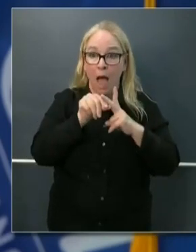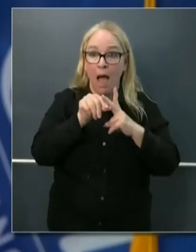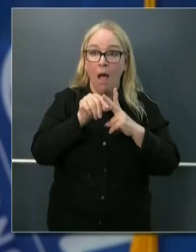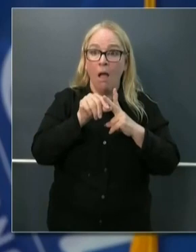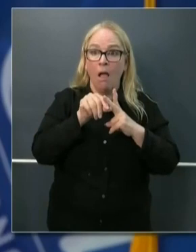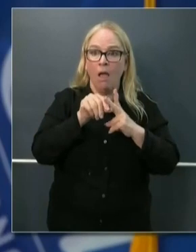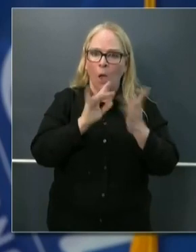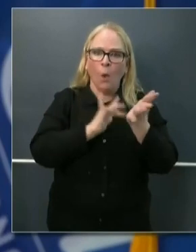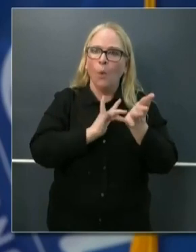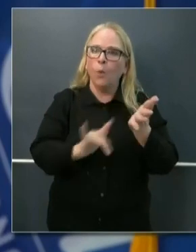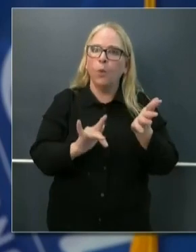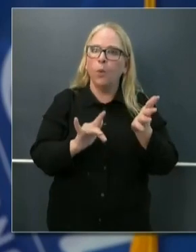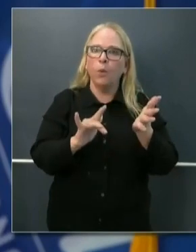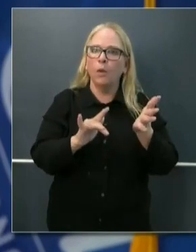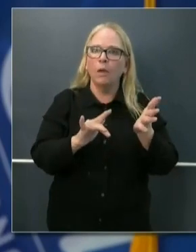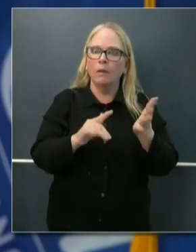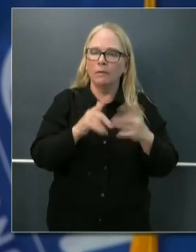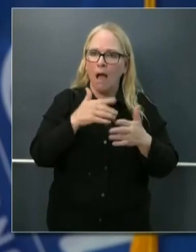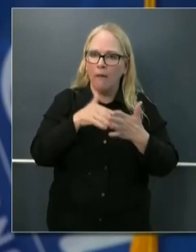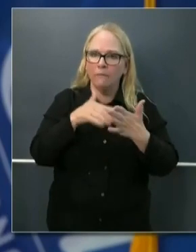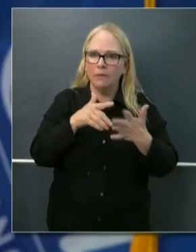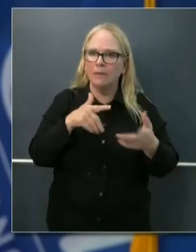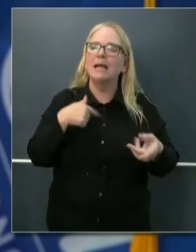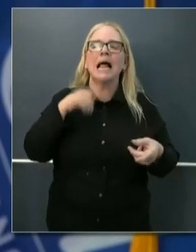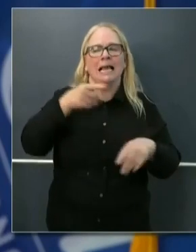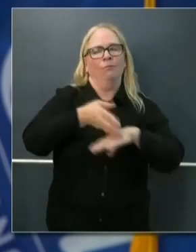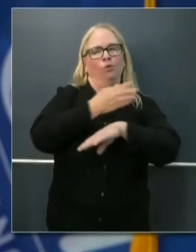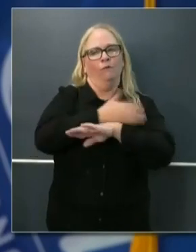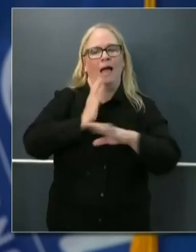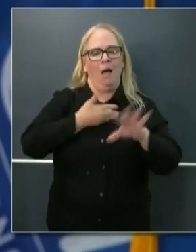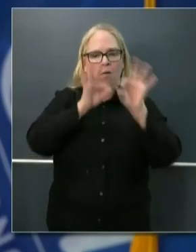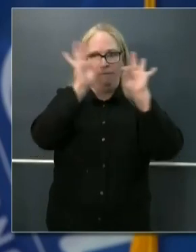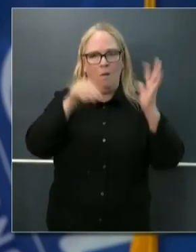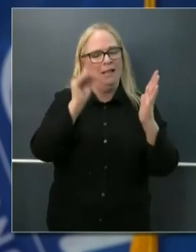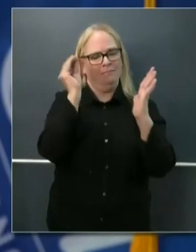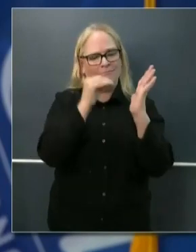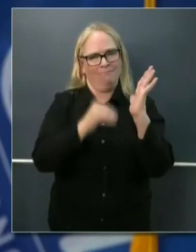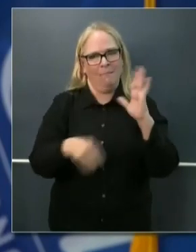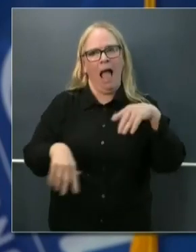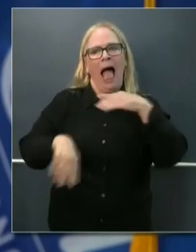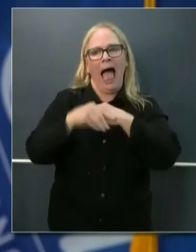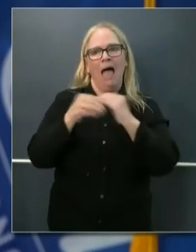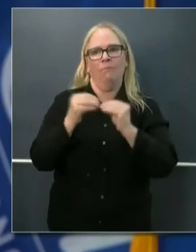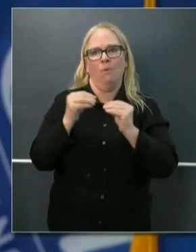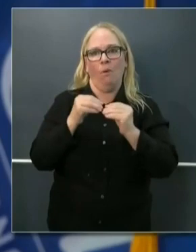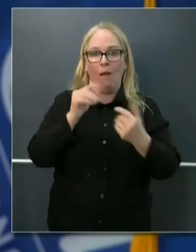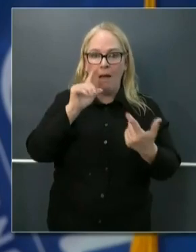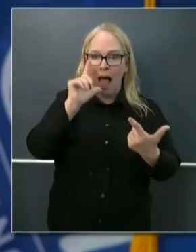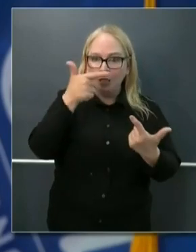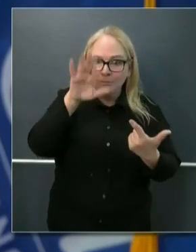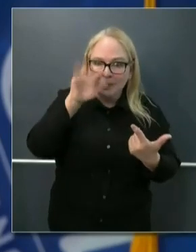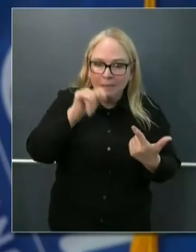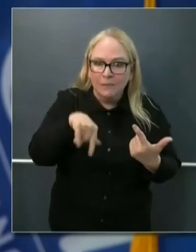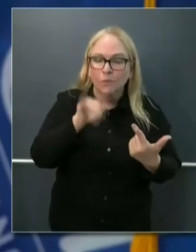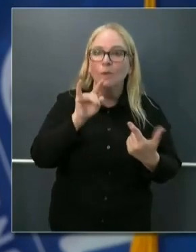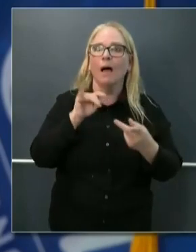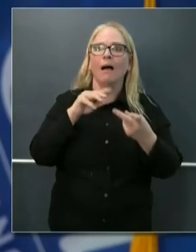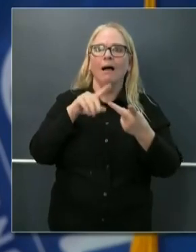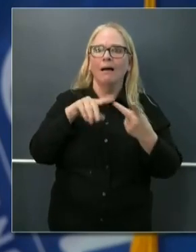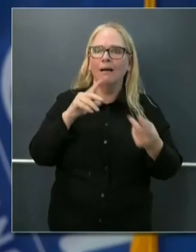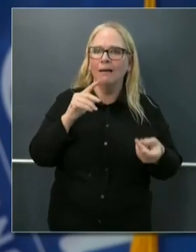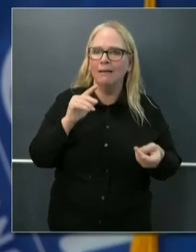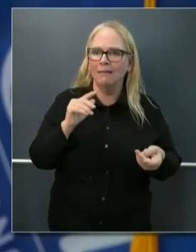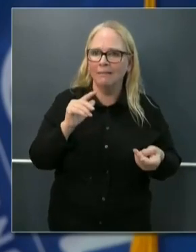and looking at ways of improving our system so that we can get this information into the hands of people who can take action on it, ourselves and our local